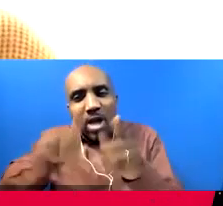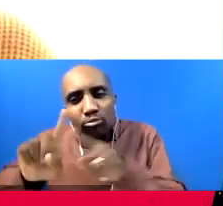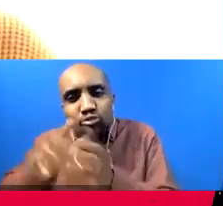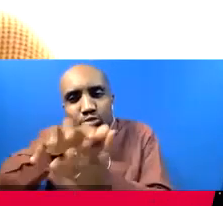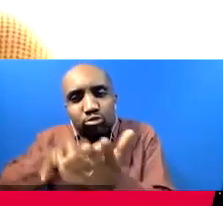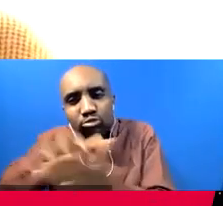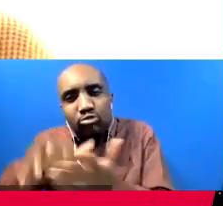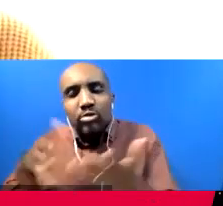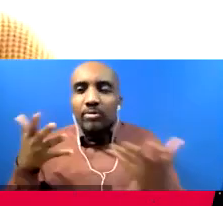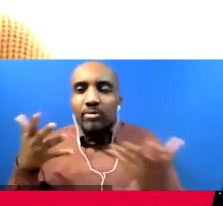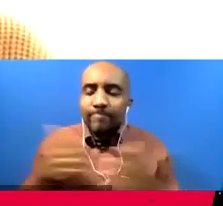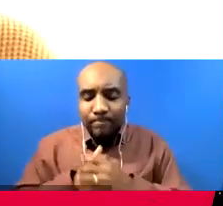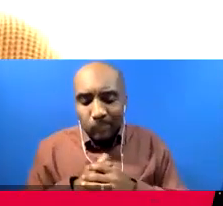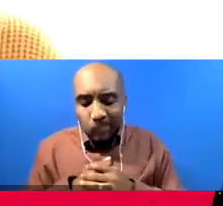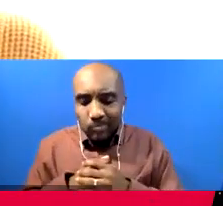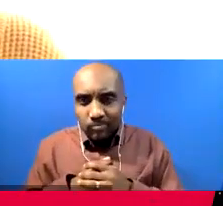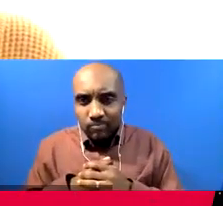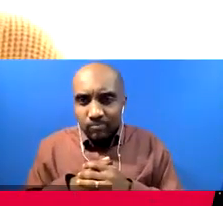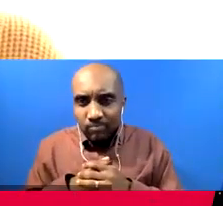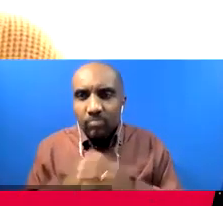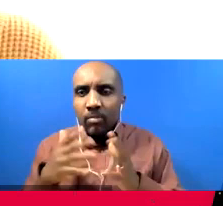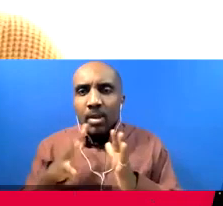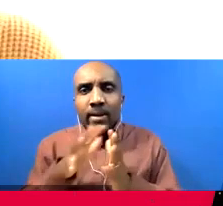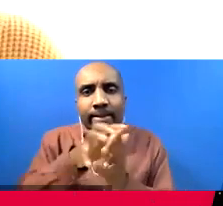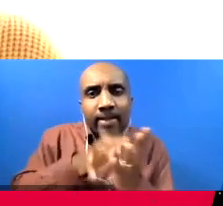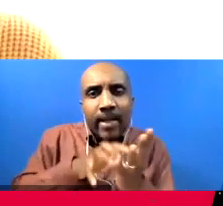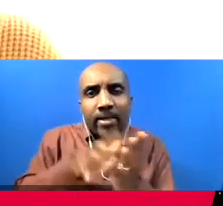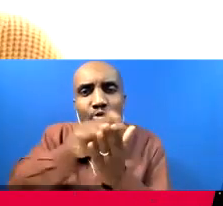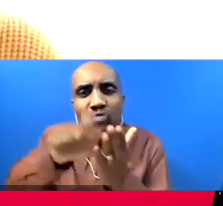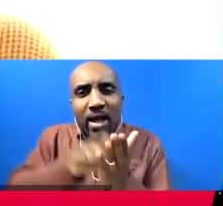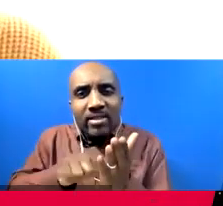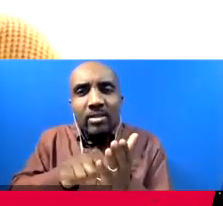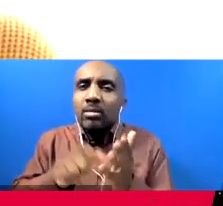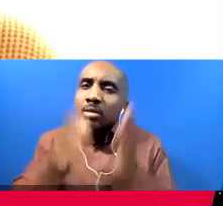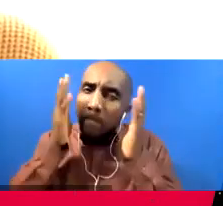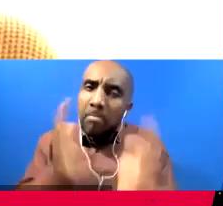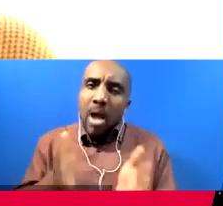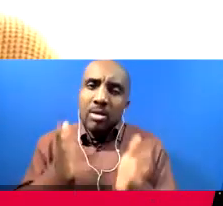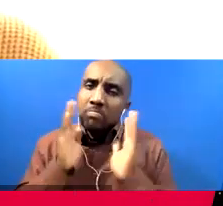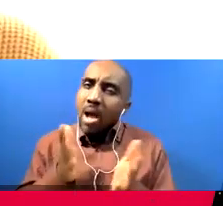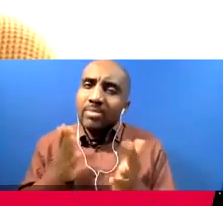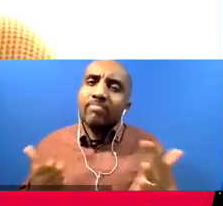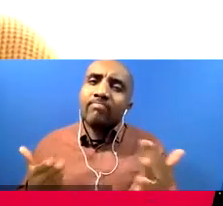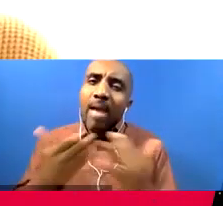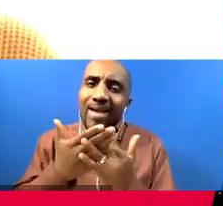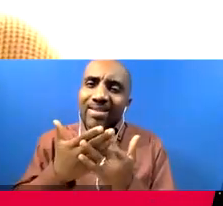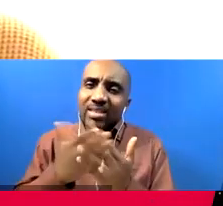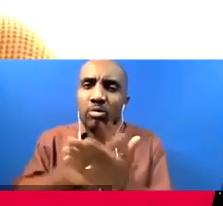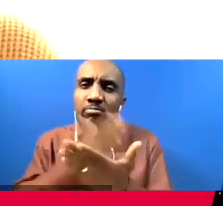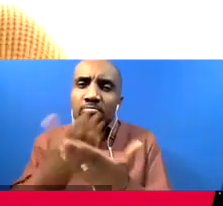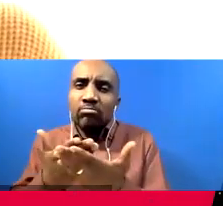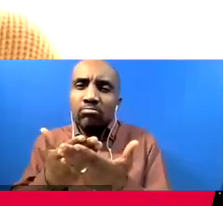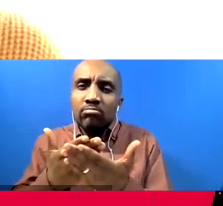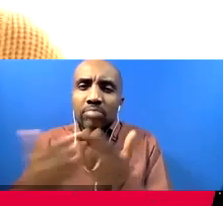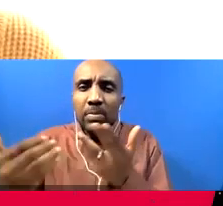need to worry about making a lot of the texts and writings and everything like that, we need to make it a lot more